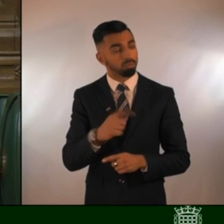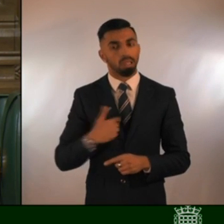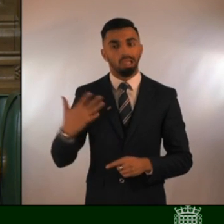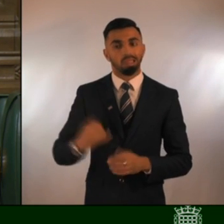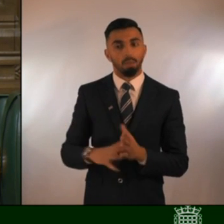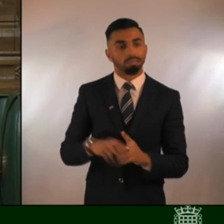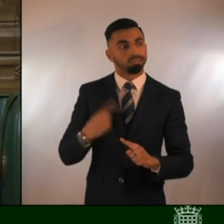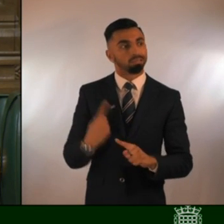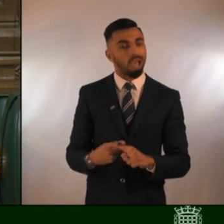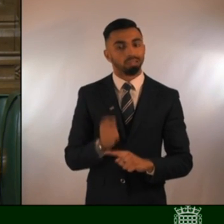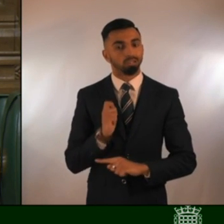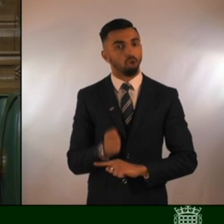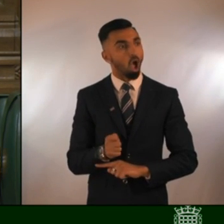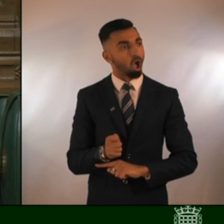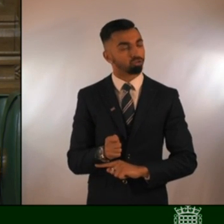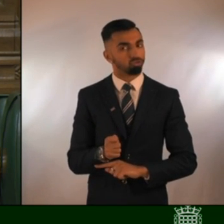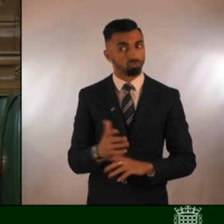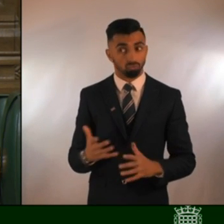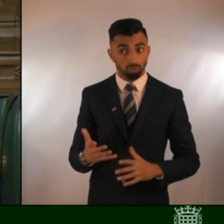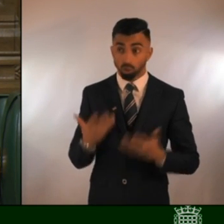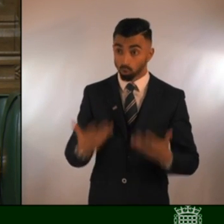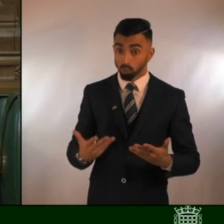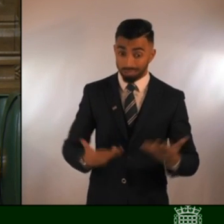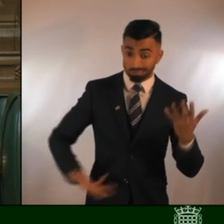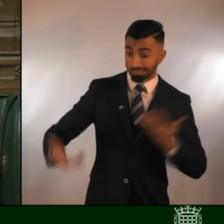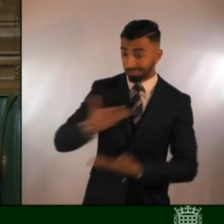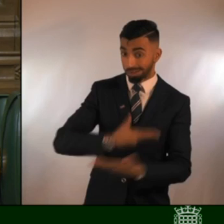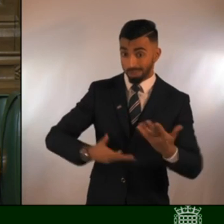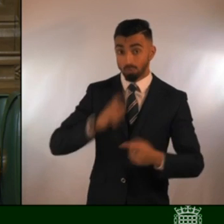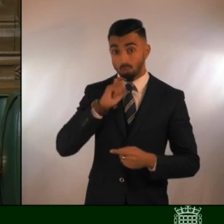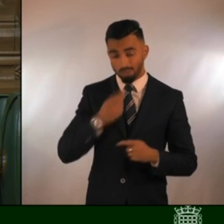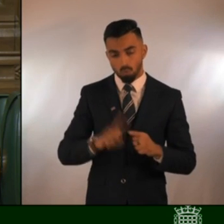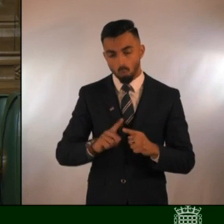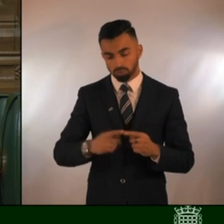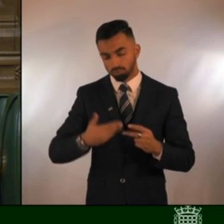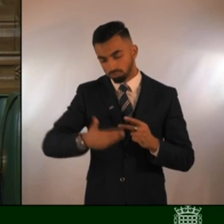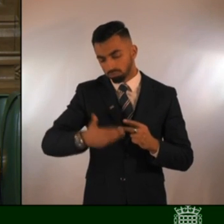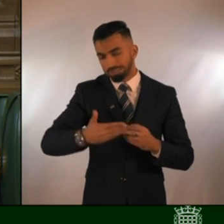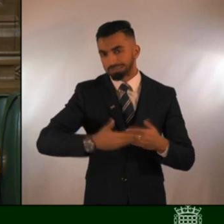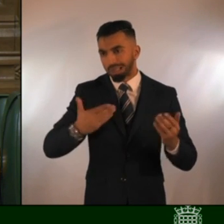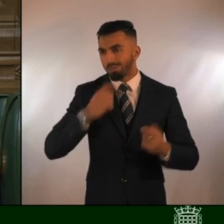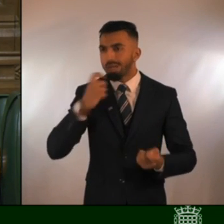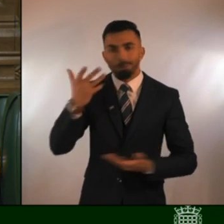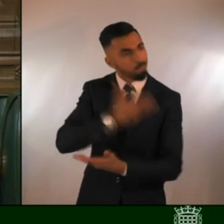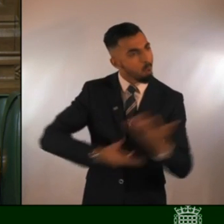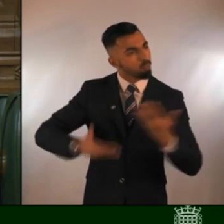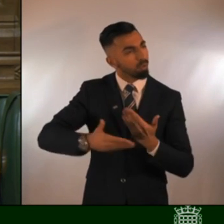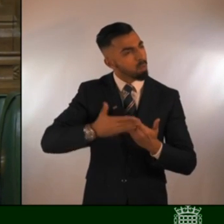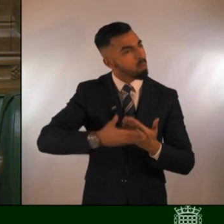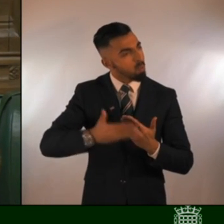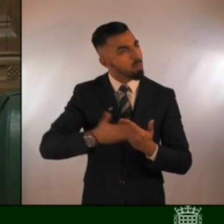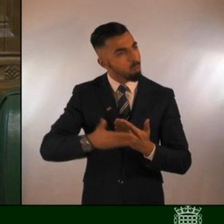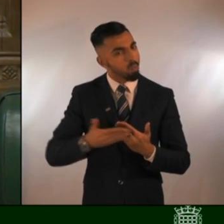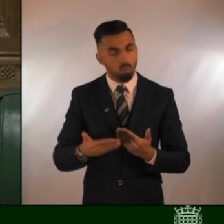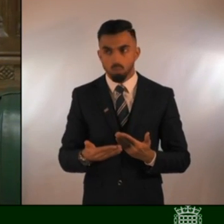motion that the debate will take place today and on the succeeding days. The questions on this motion and on the remaining